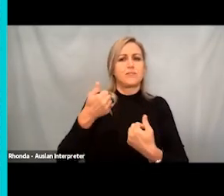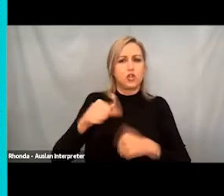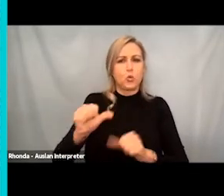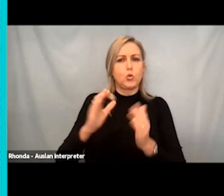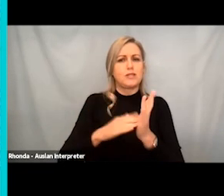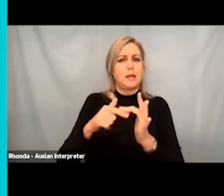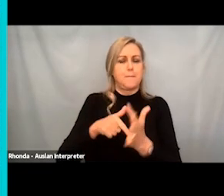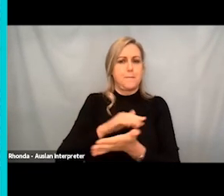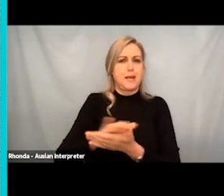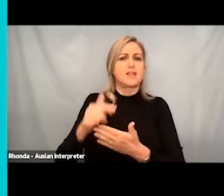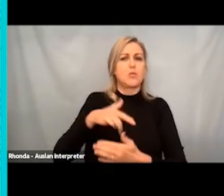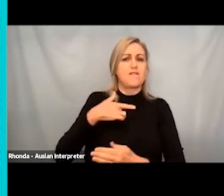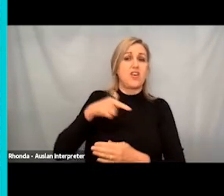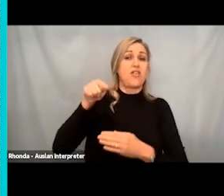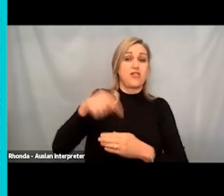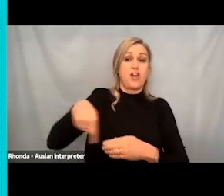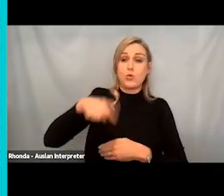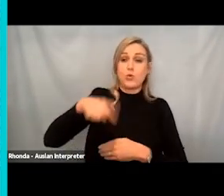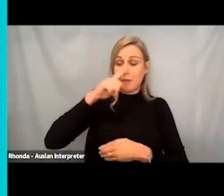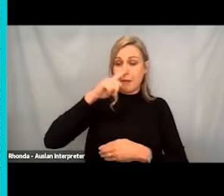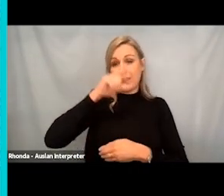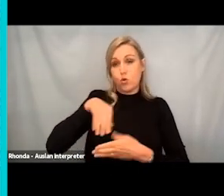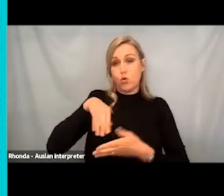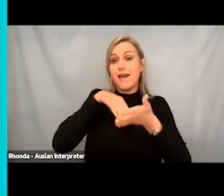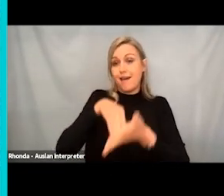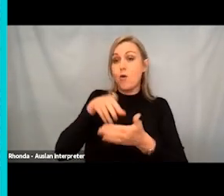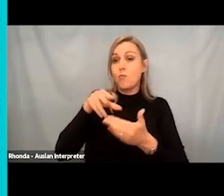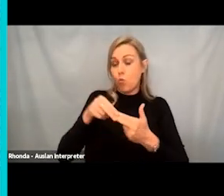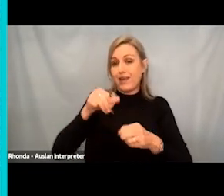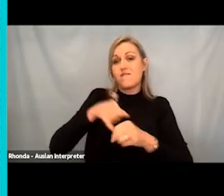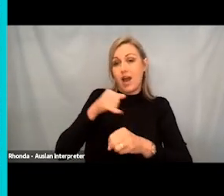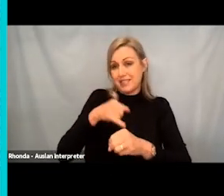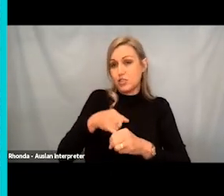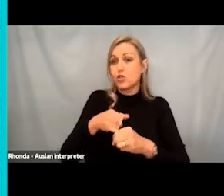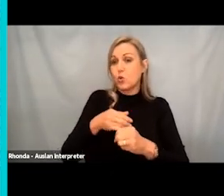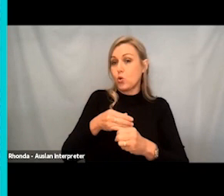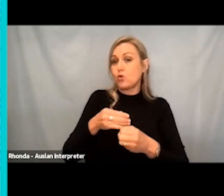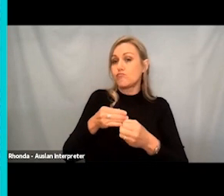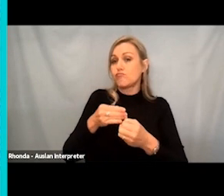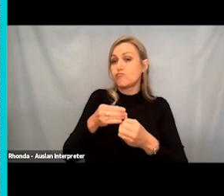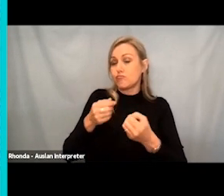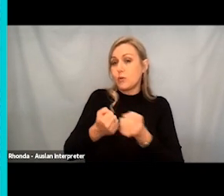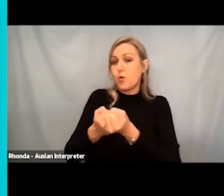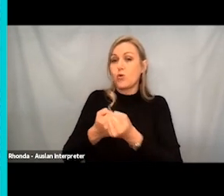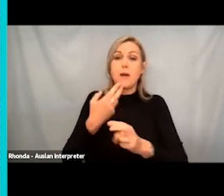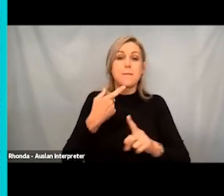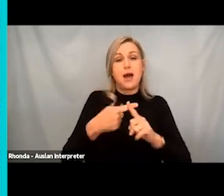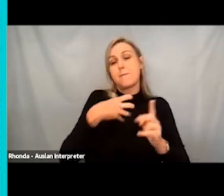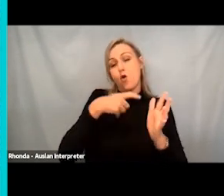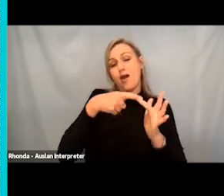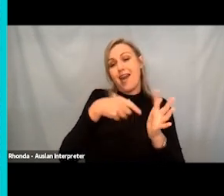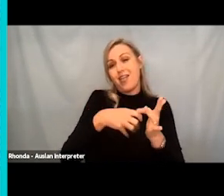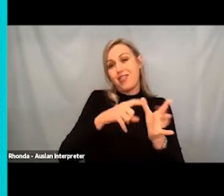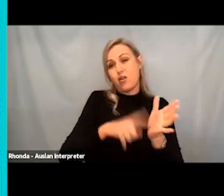hope of a pharmaceutical intervention was most promising, and also potentially ethically, given the side effects of a